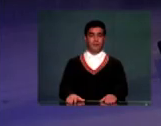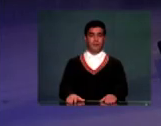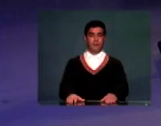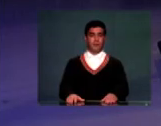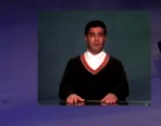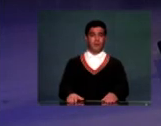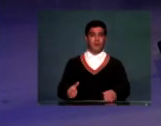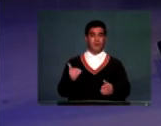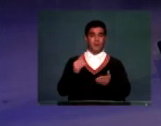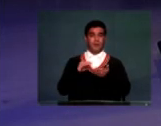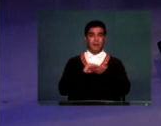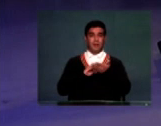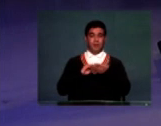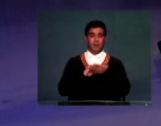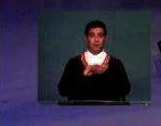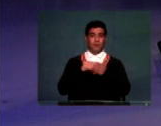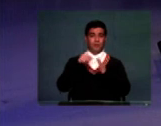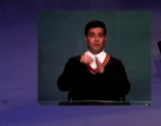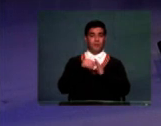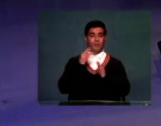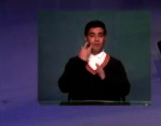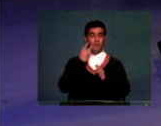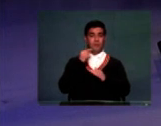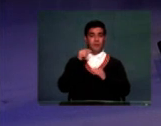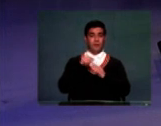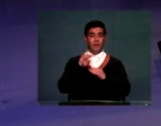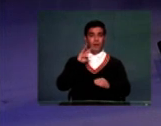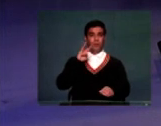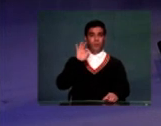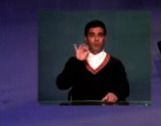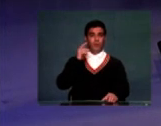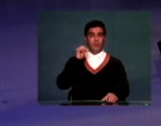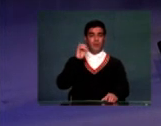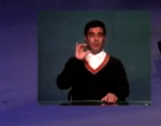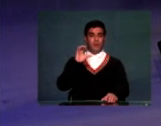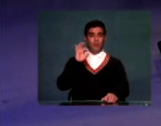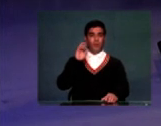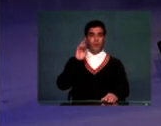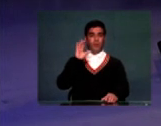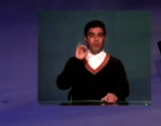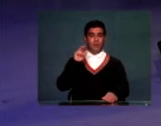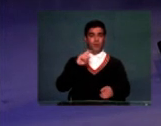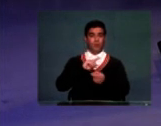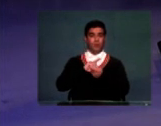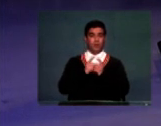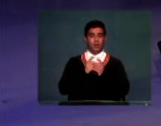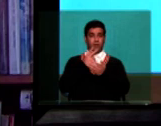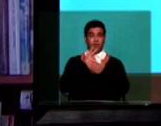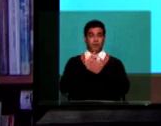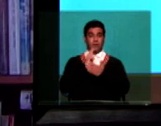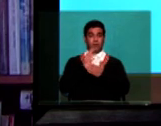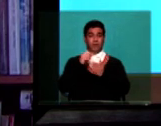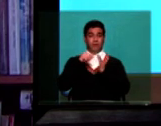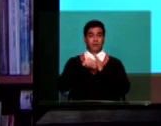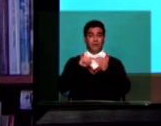Endi qaytaruvchilik xossasiga ega bo'lgan marganis qo'sh oksidini o'zgarishini ko'rib chiqamiz.